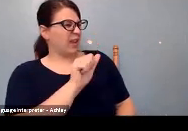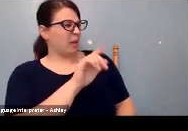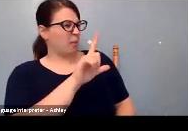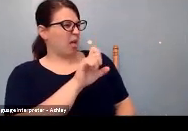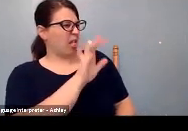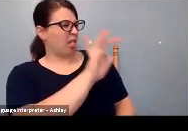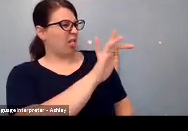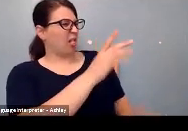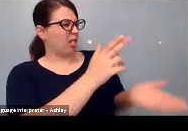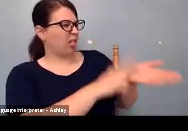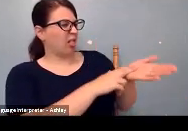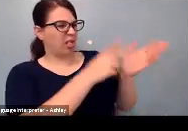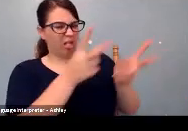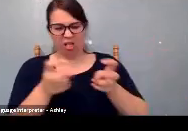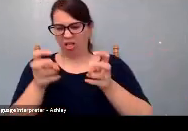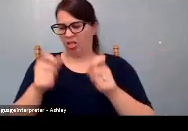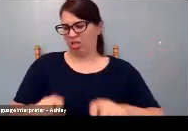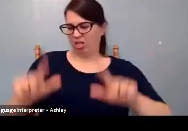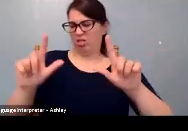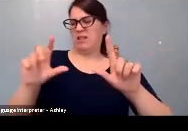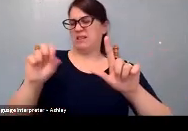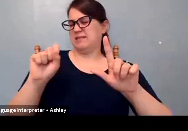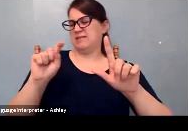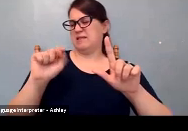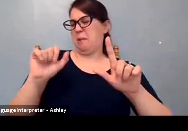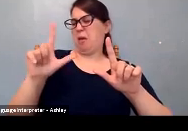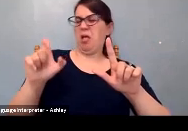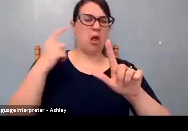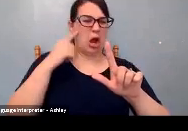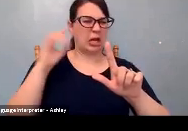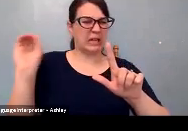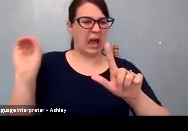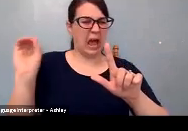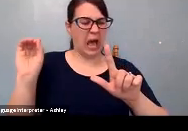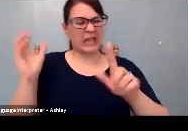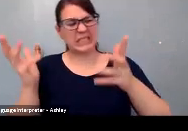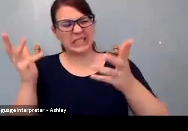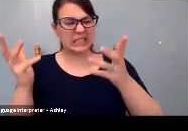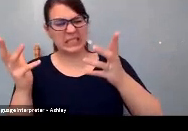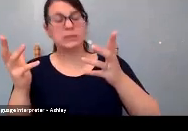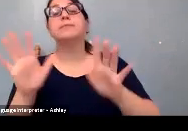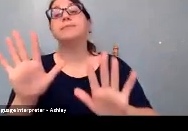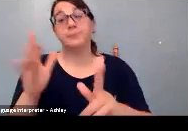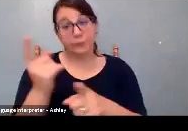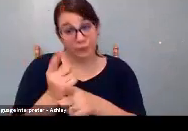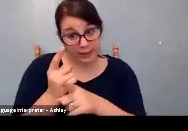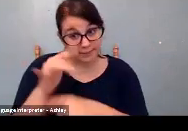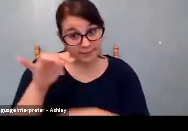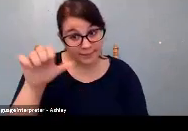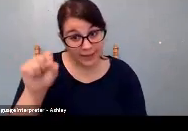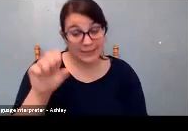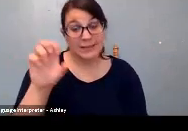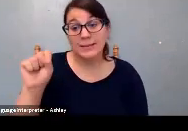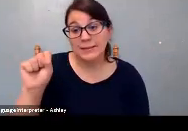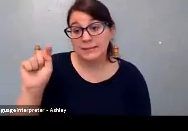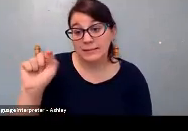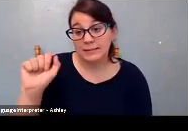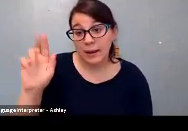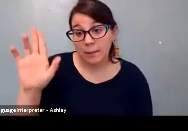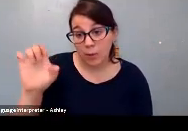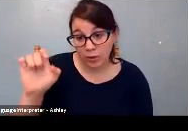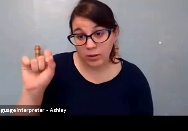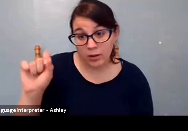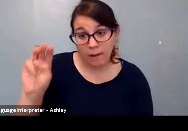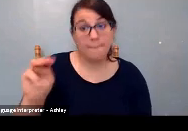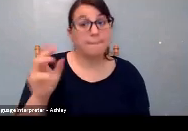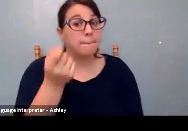enroll, but now I'm at Stable. Of course, they haven't heard a presentation, so they're just not sure. That is correct. And again, there's no banks